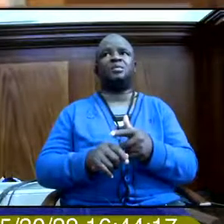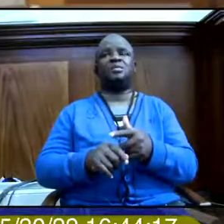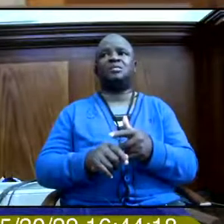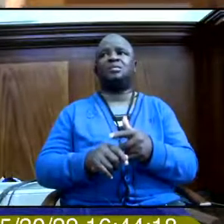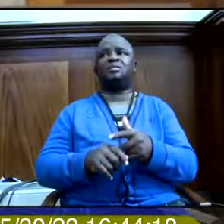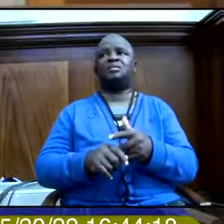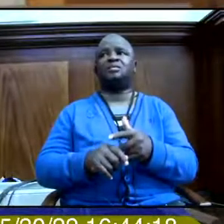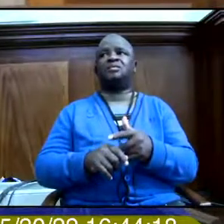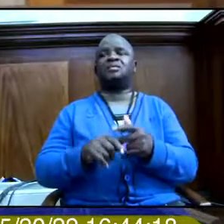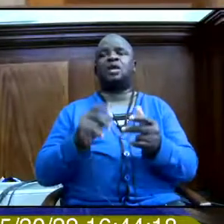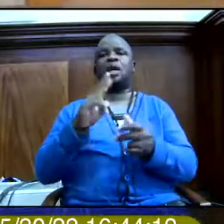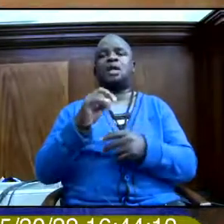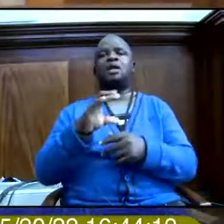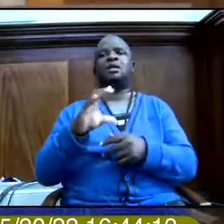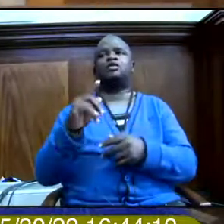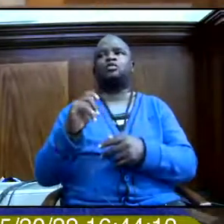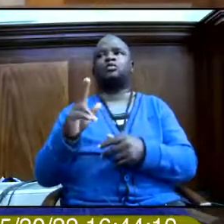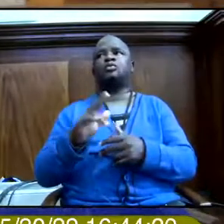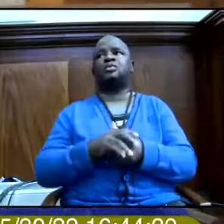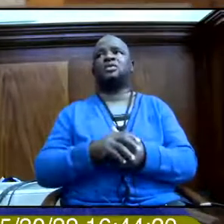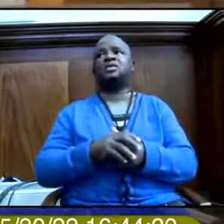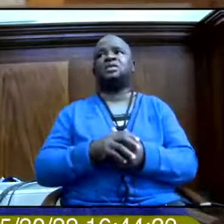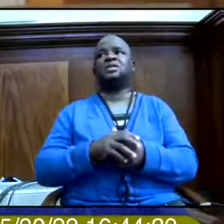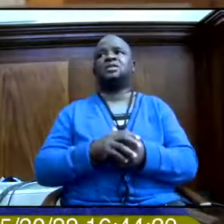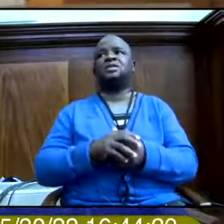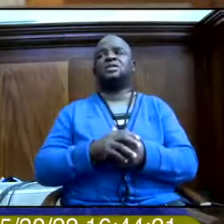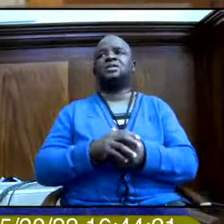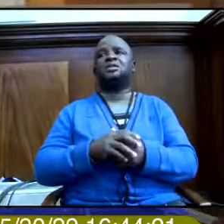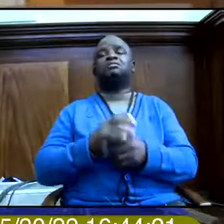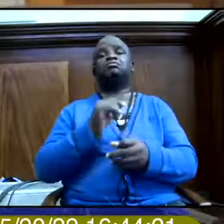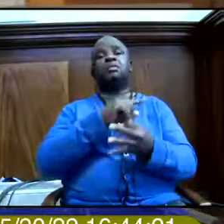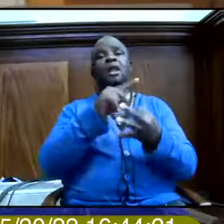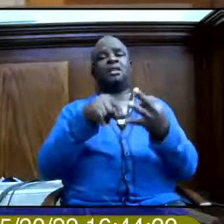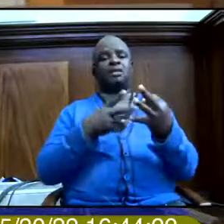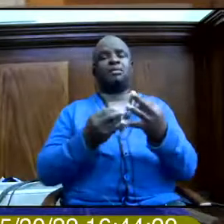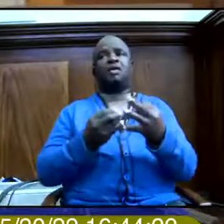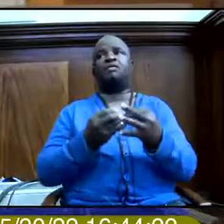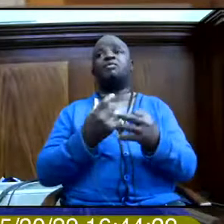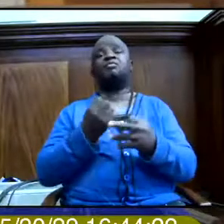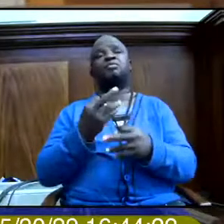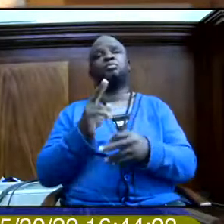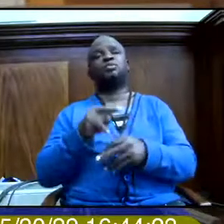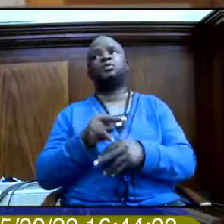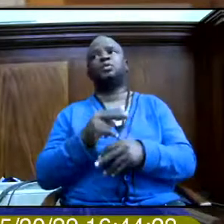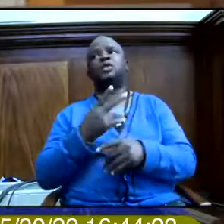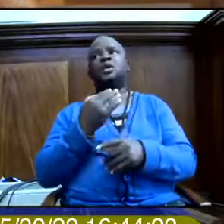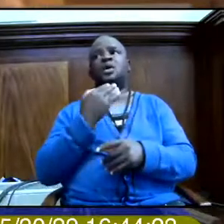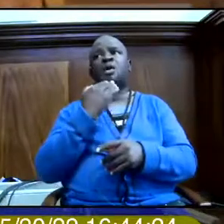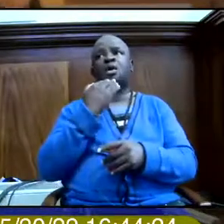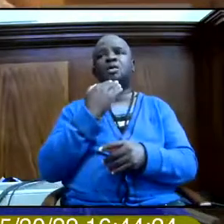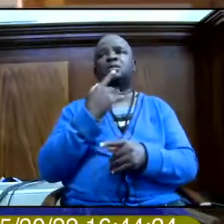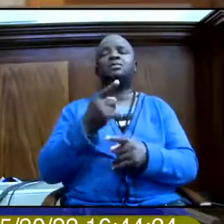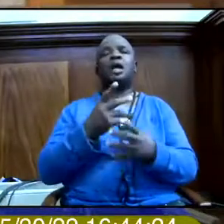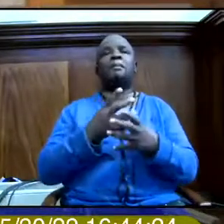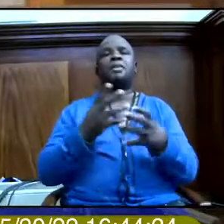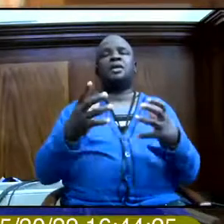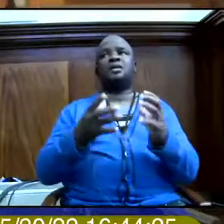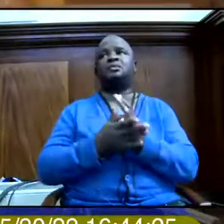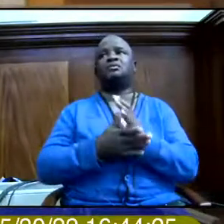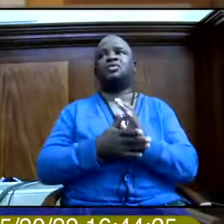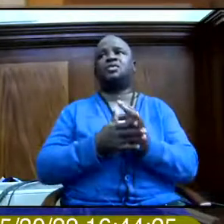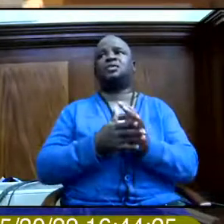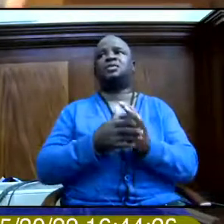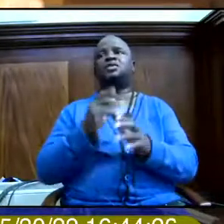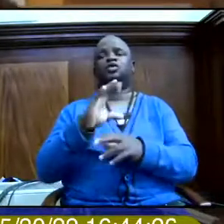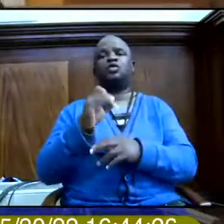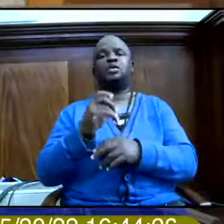what is the other one naktu all three of them when you check who is the the largest union in